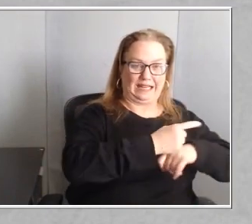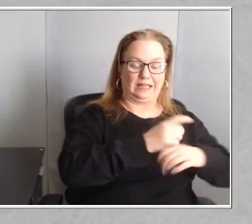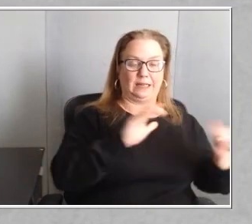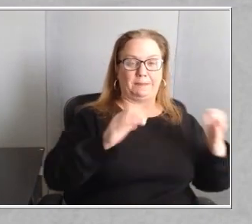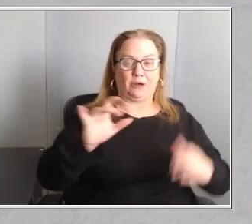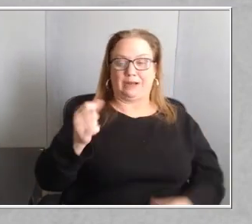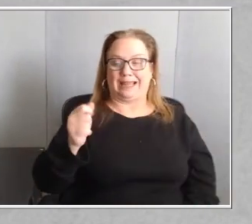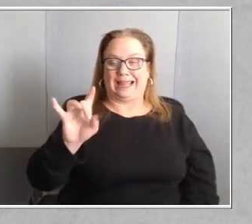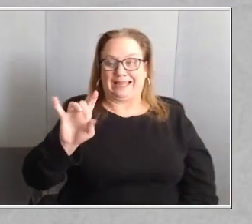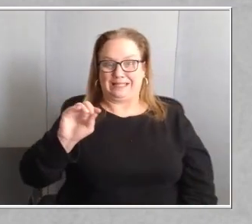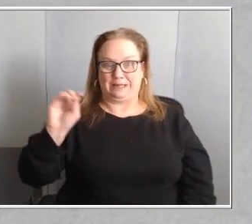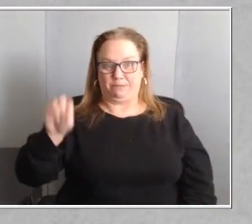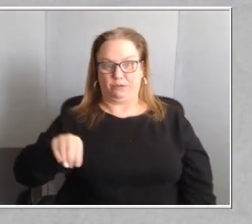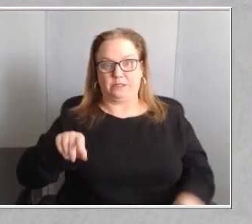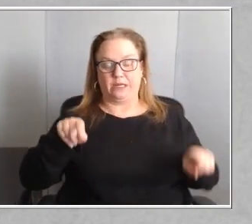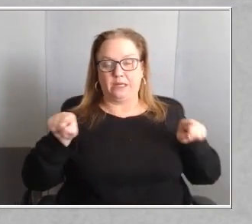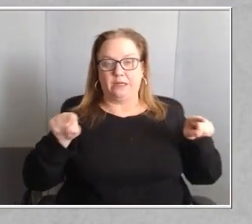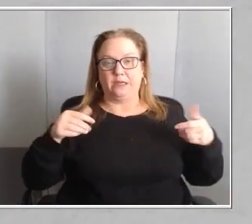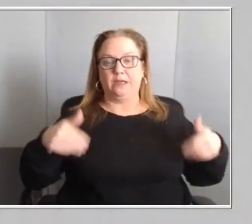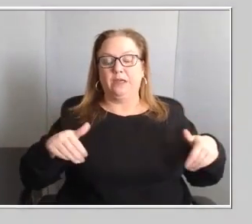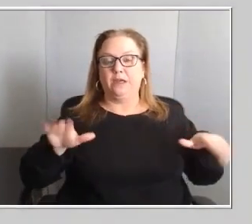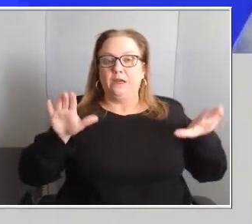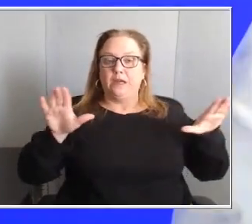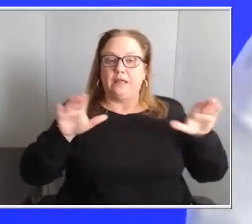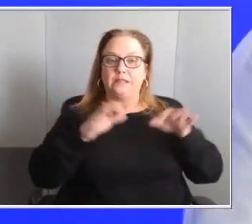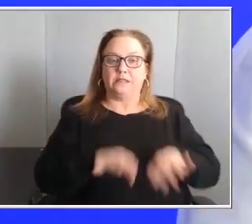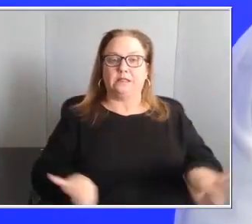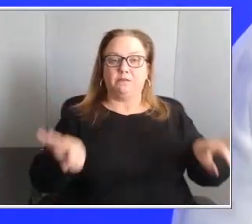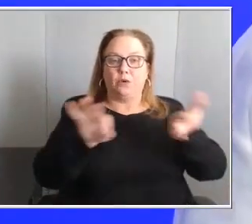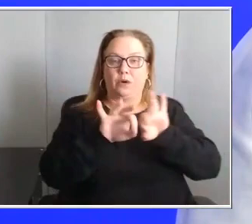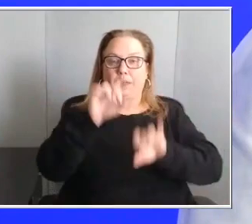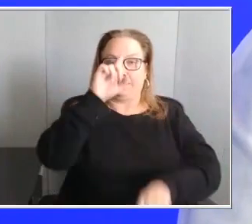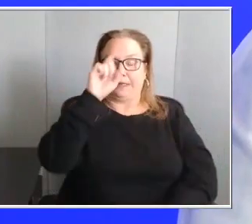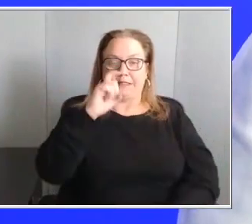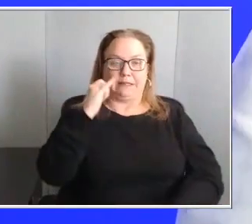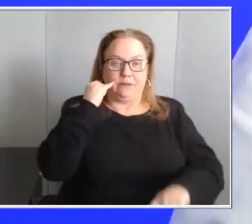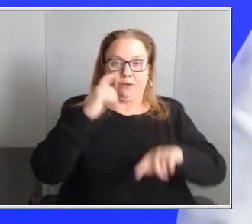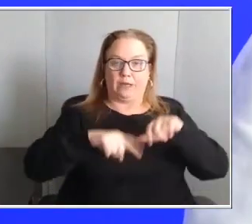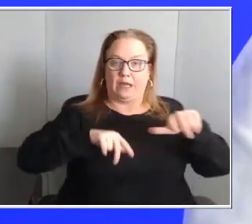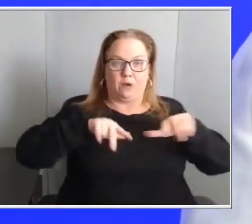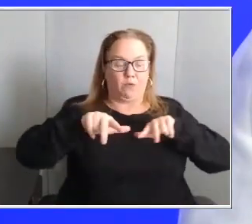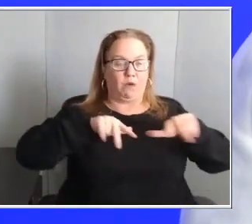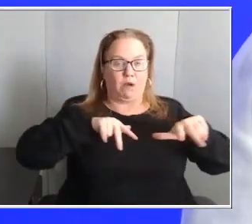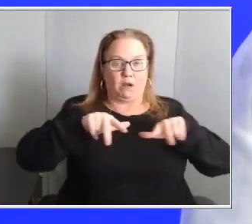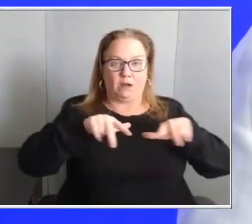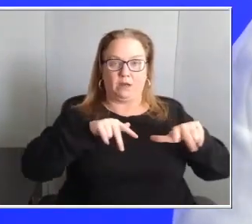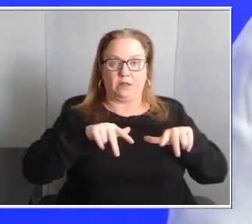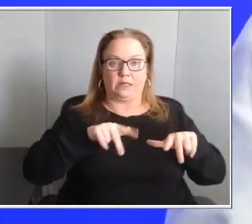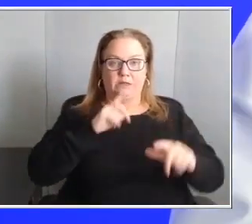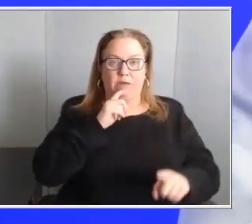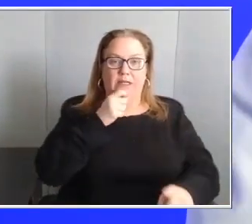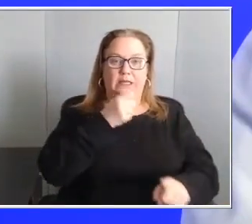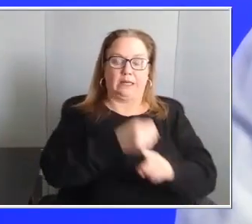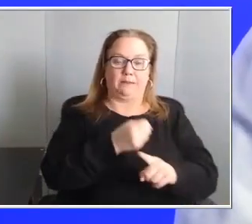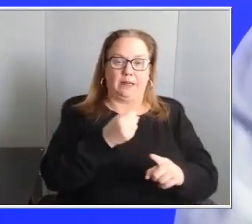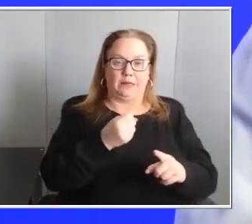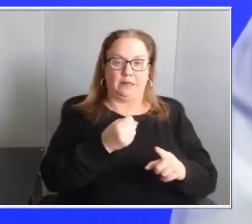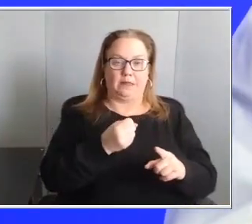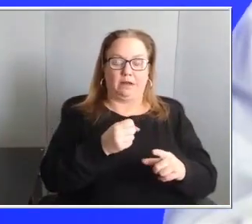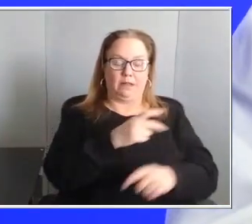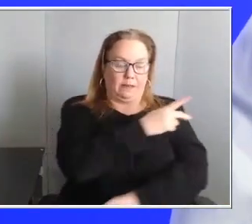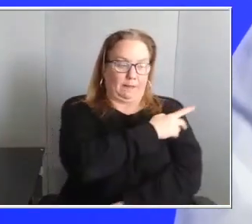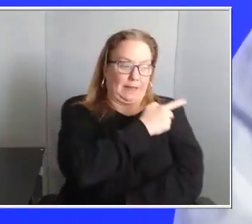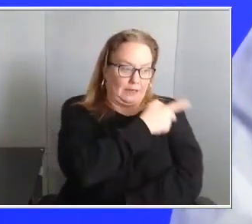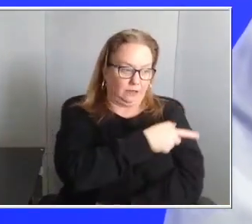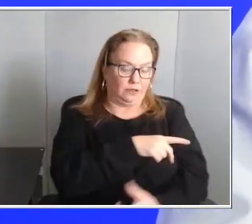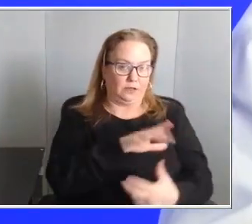18%. And this is really, really important because if you cannot walk, that has such a huge impact, not just on the patient,